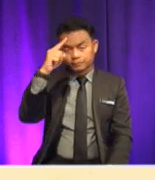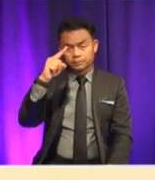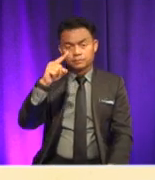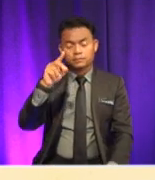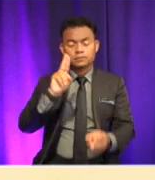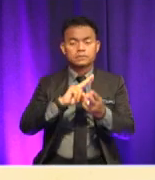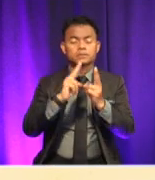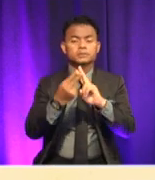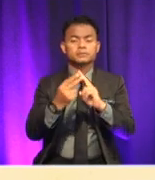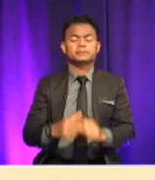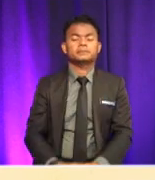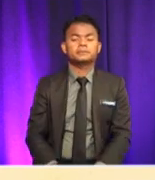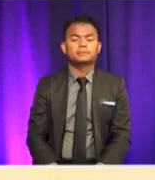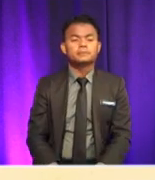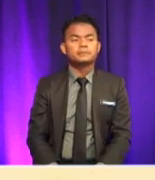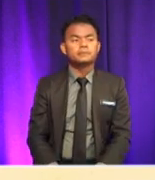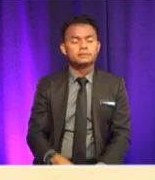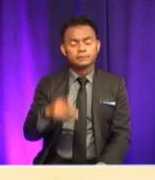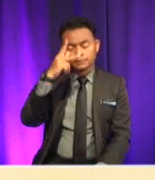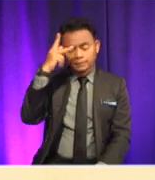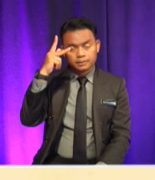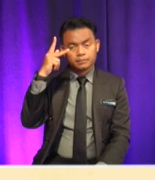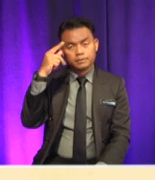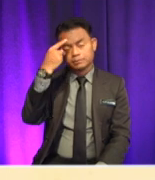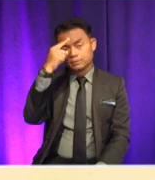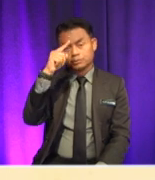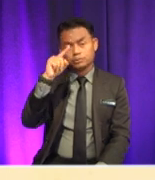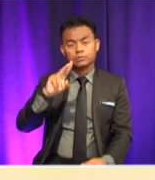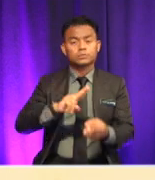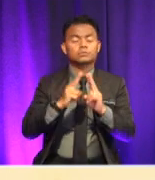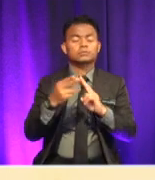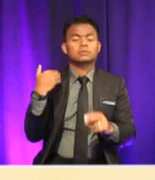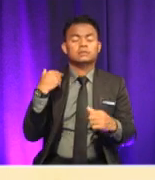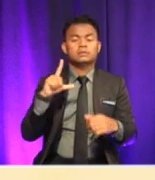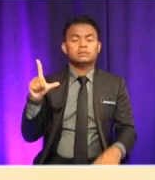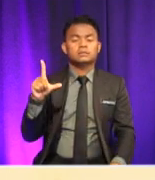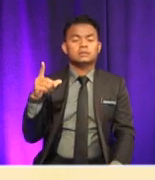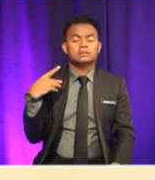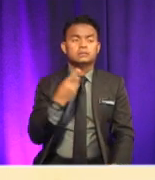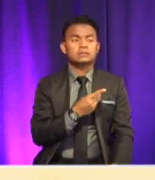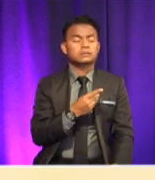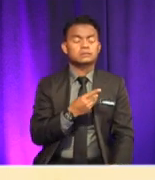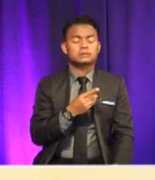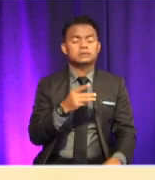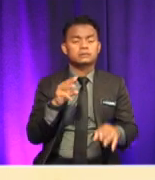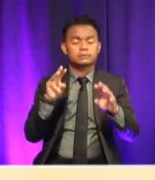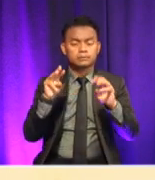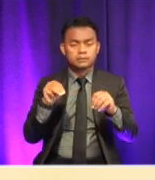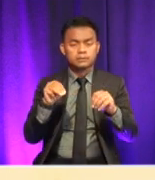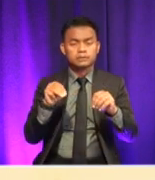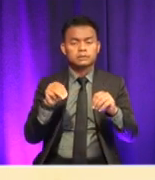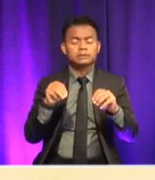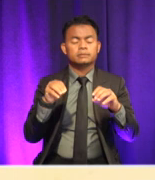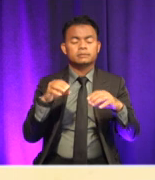a cruel person because in order to uphold his belief, he's willing to hurt others. He's willing to torture others just to make